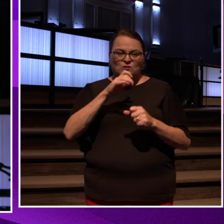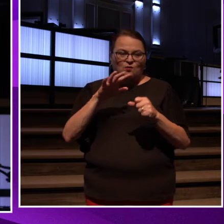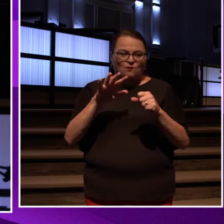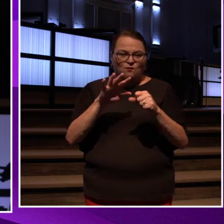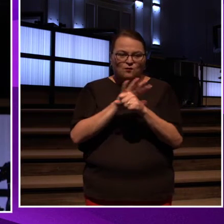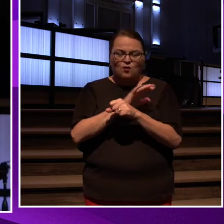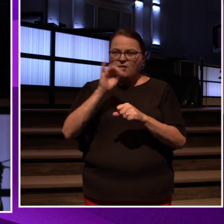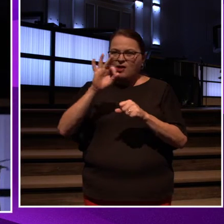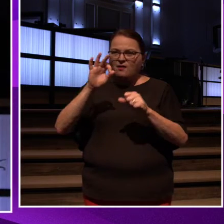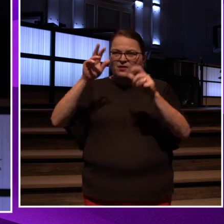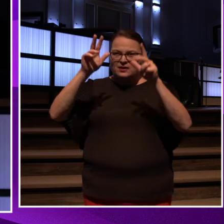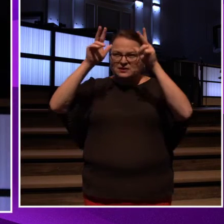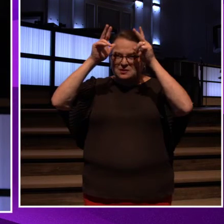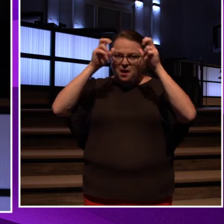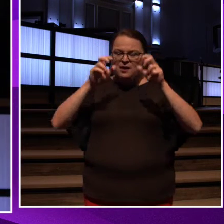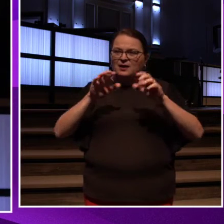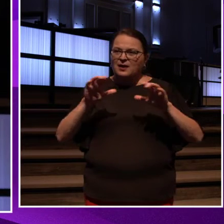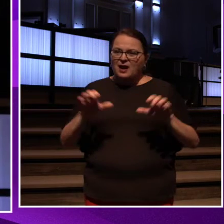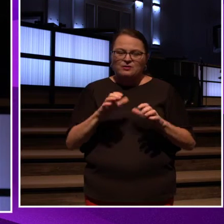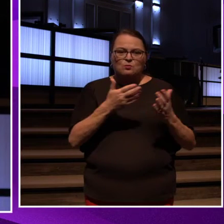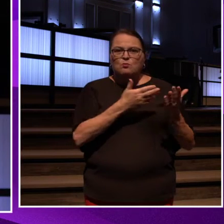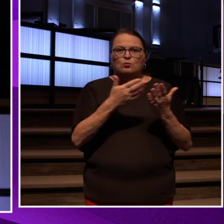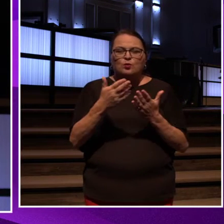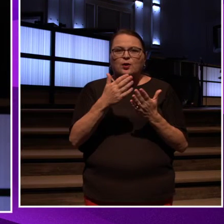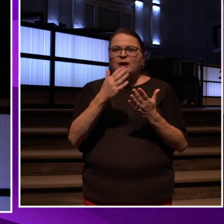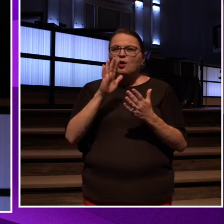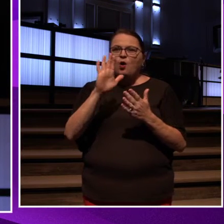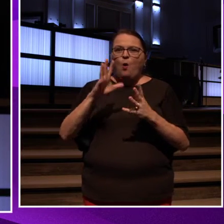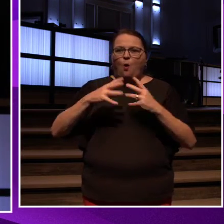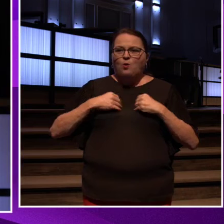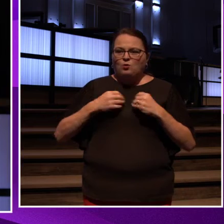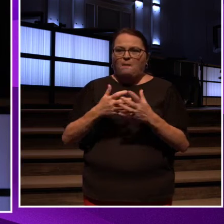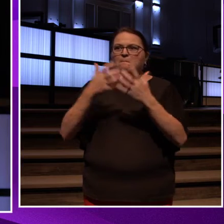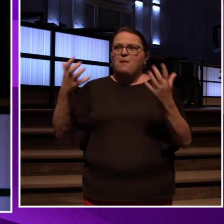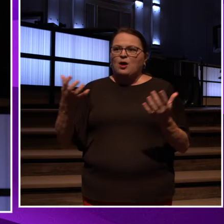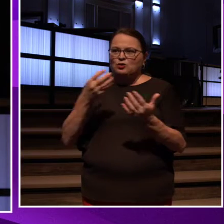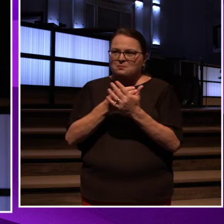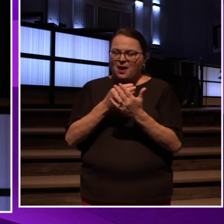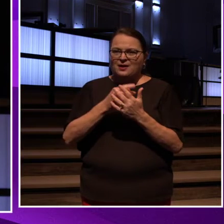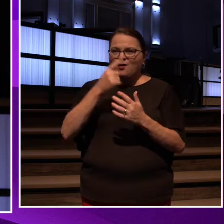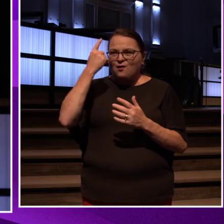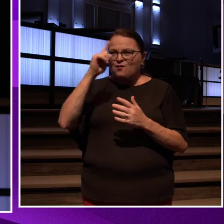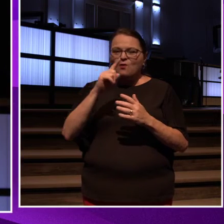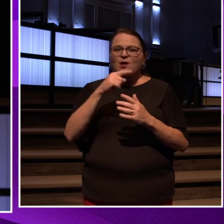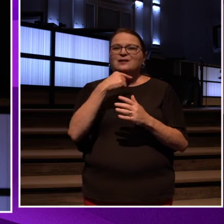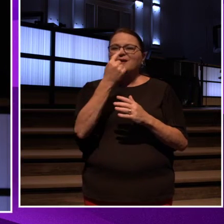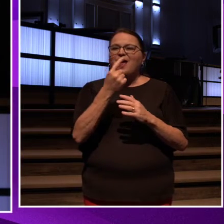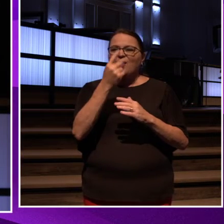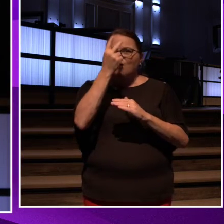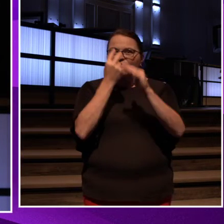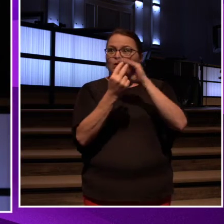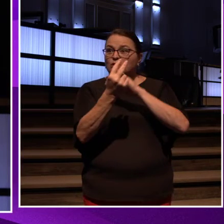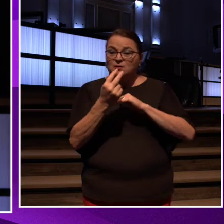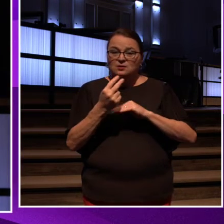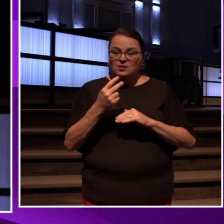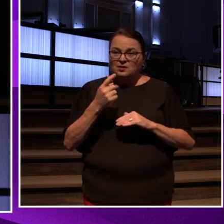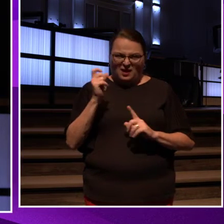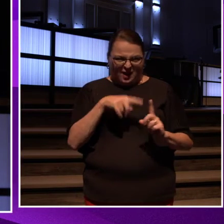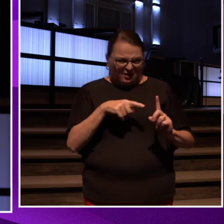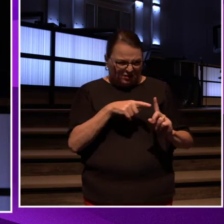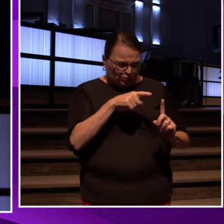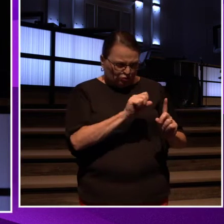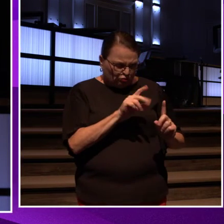was bringing her owners much money from telling other people's fortune, do you think they asked her, "Are you sure